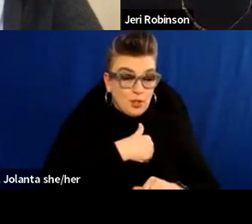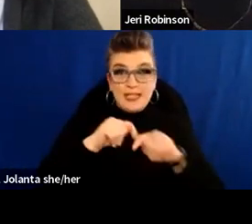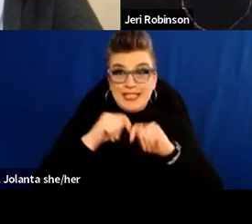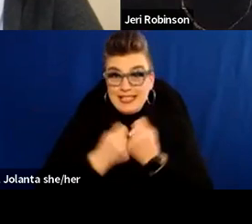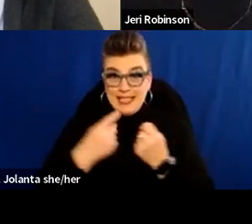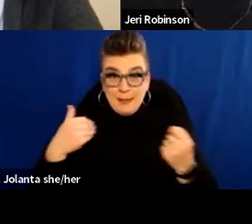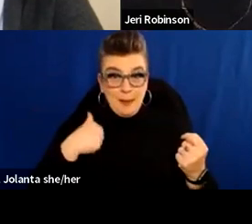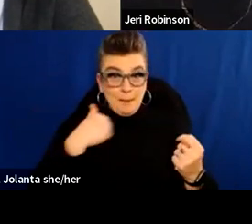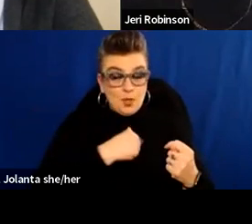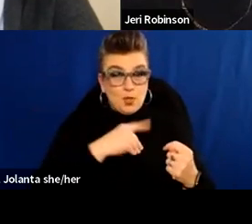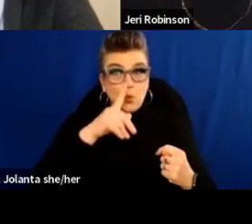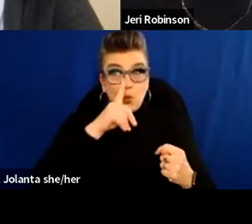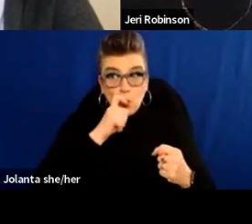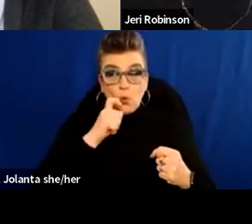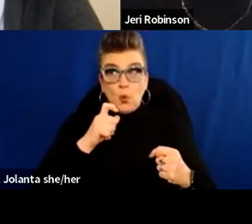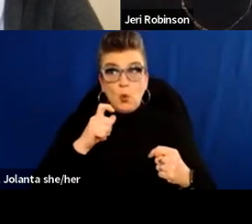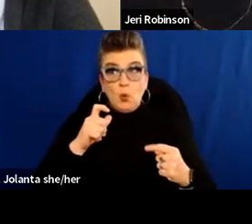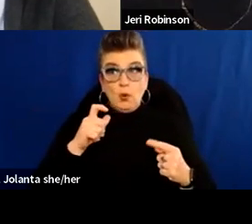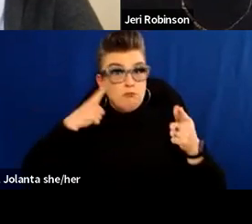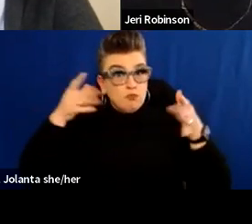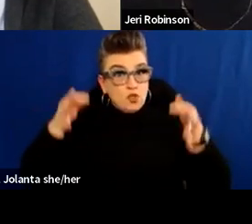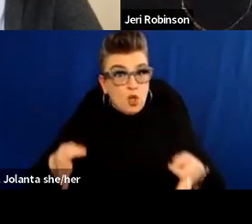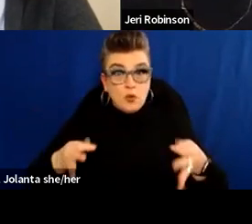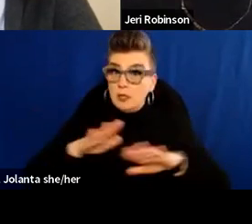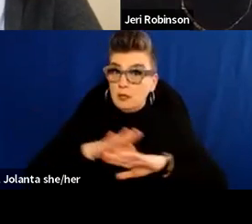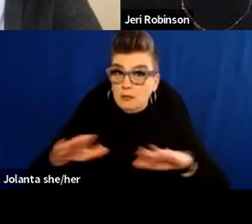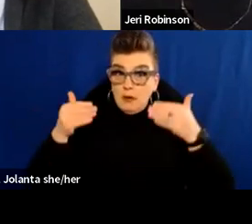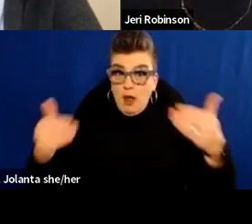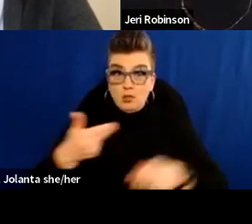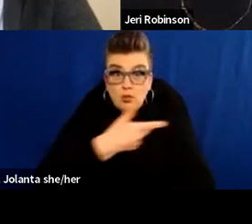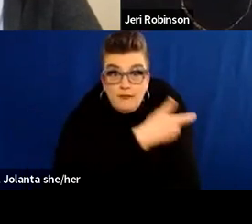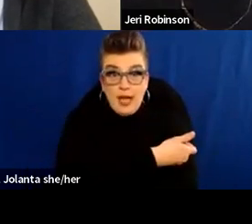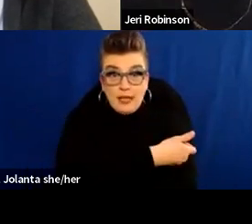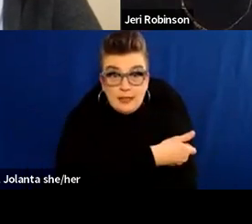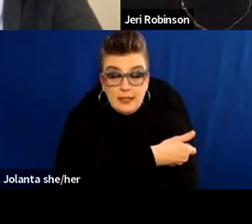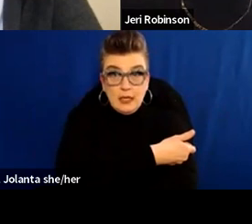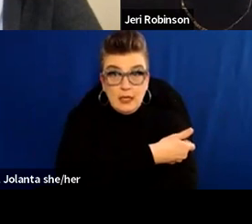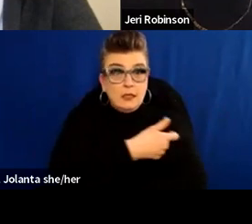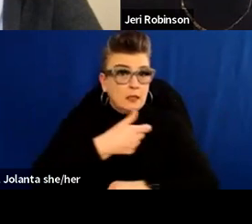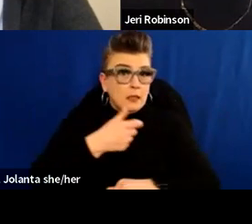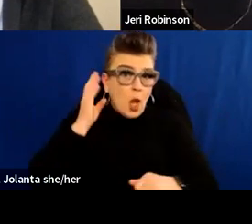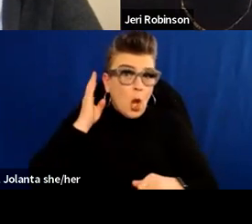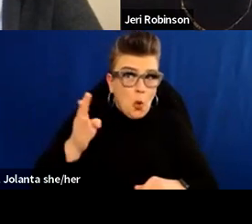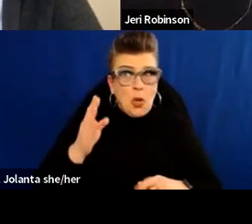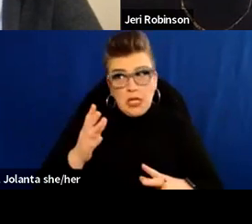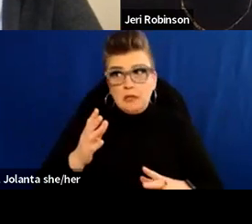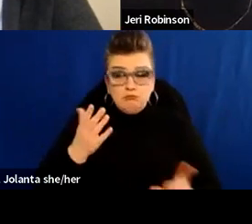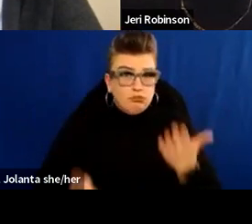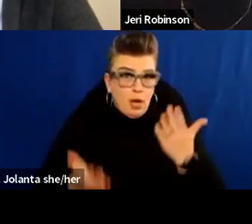who have chosen not to get the vaccine will most likely